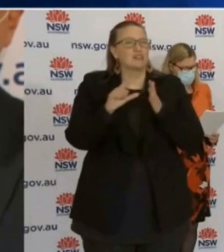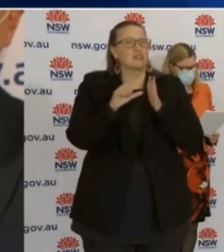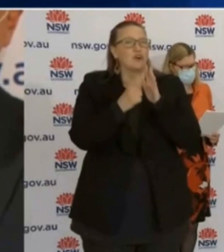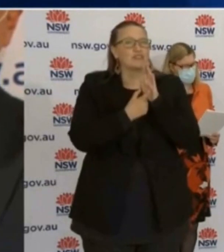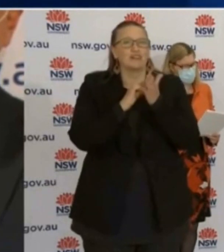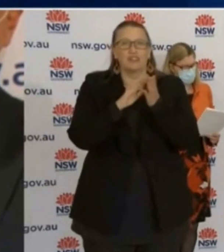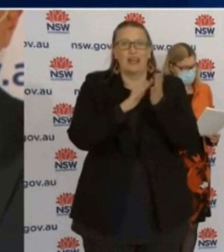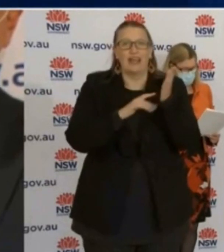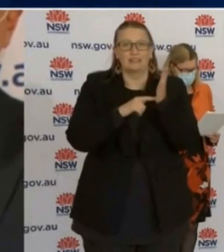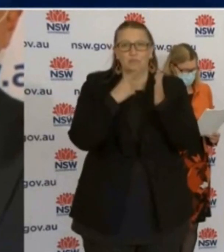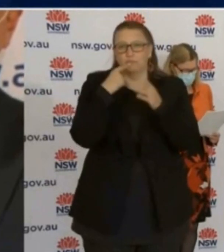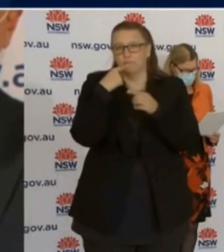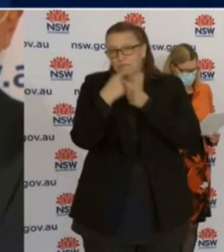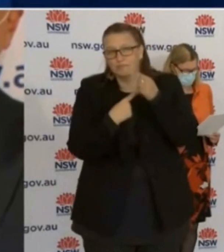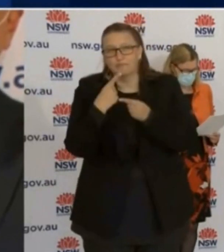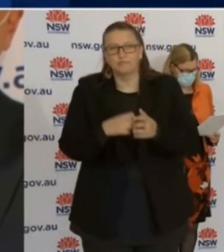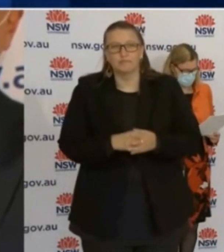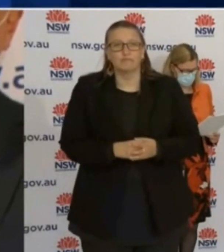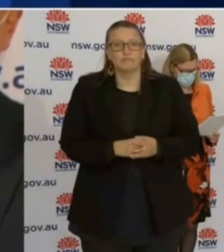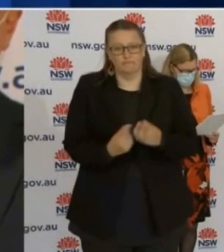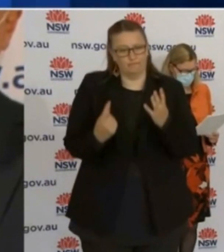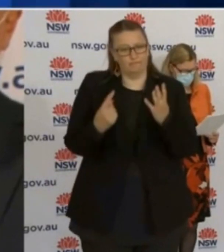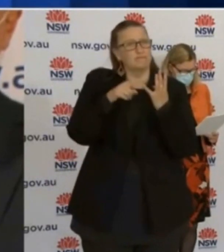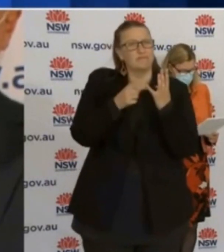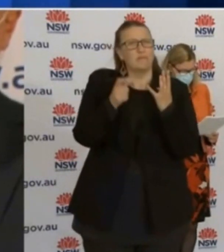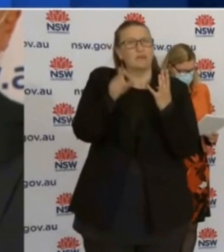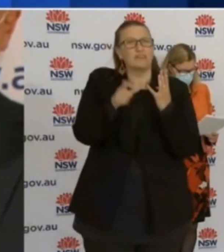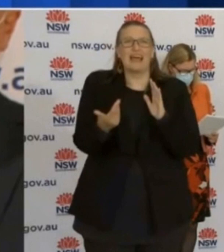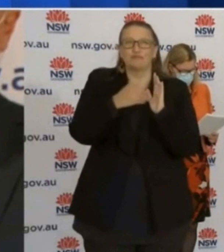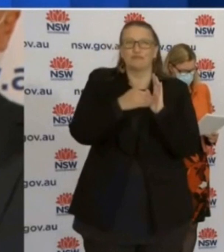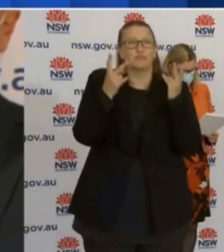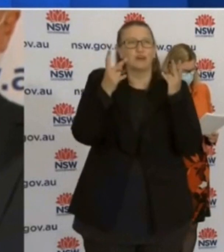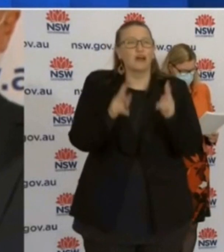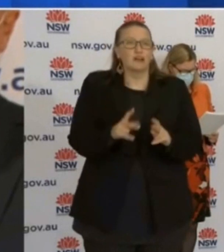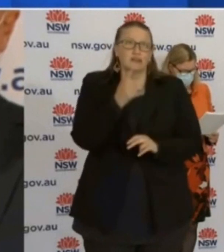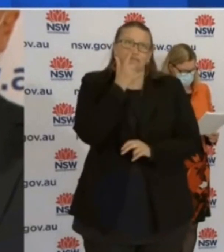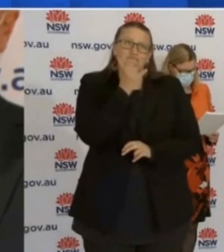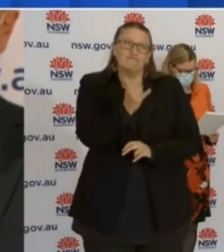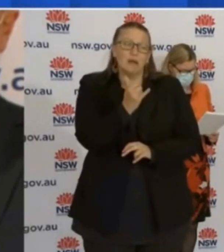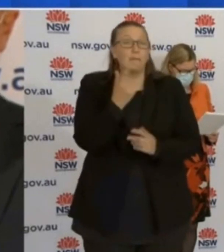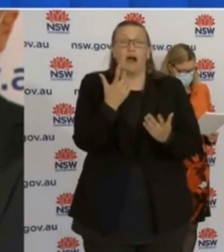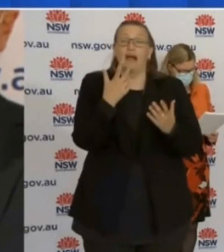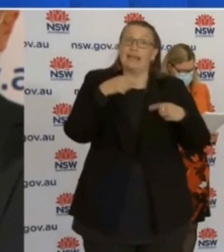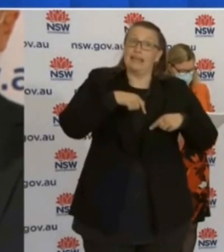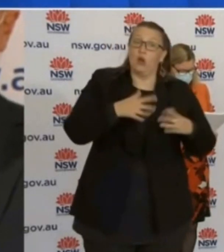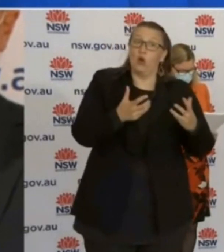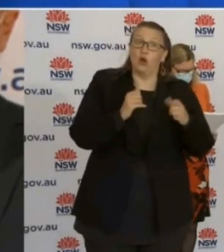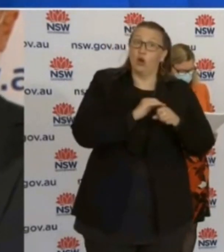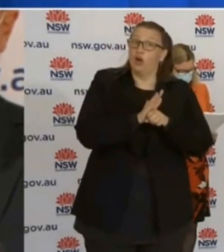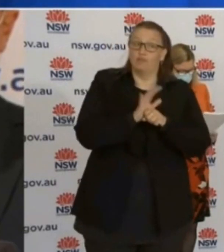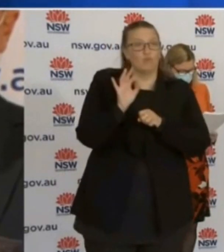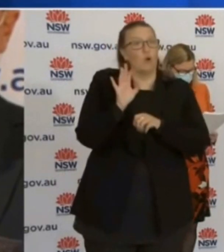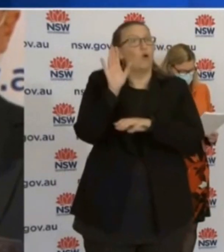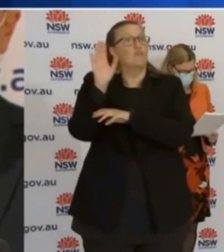but that was resulting from a returned traveller from overseas, and again, our condolences to his family. That gentleman was in his